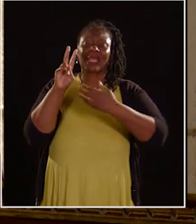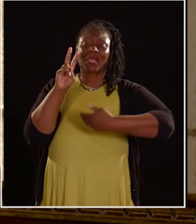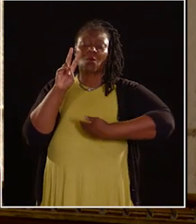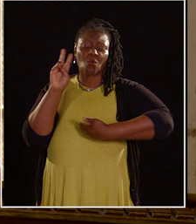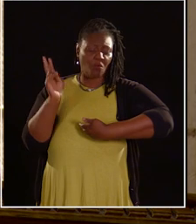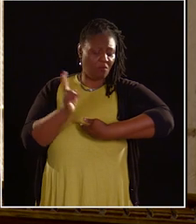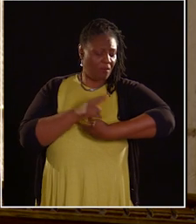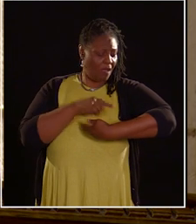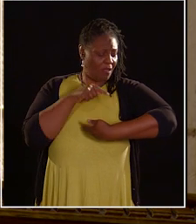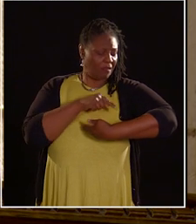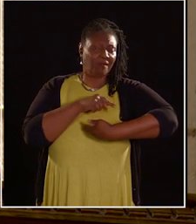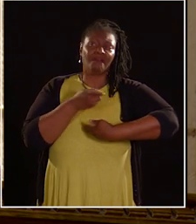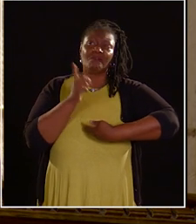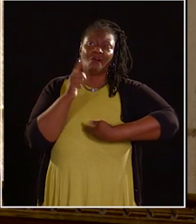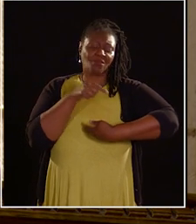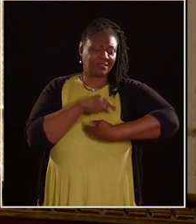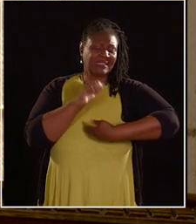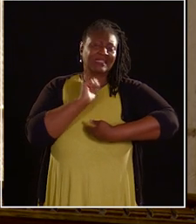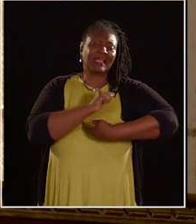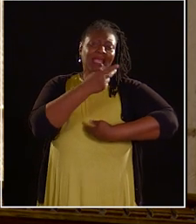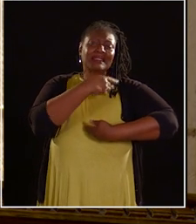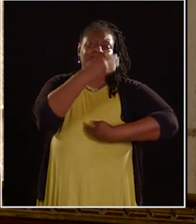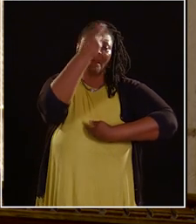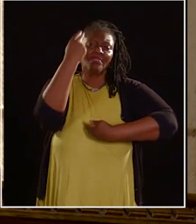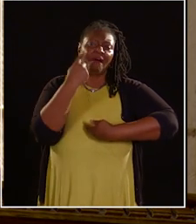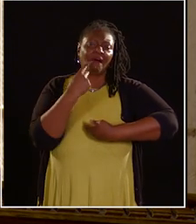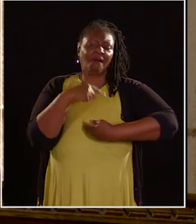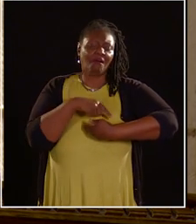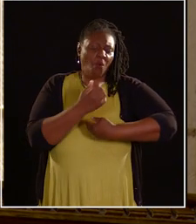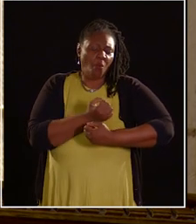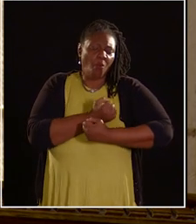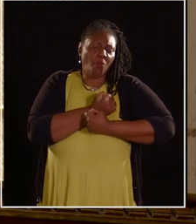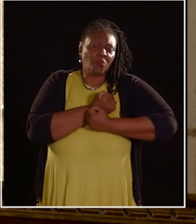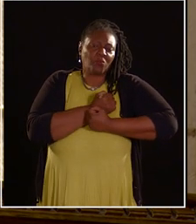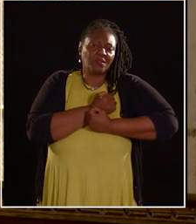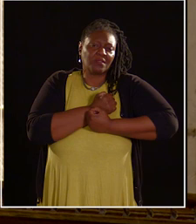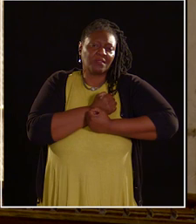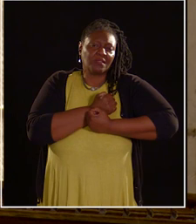baby in the manger, who his mother Mary holds close.